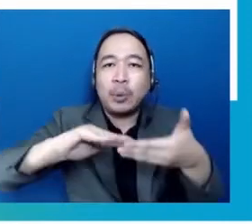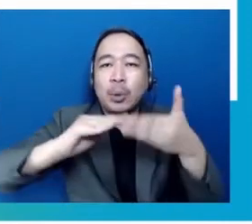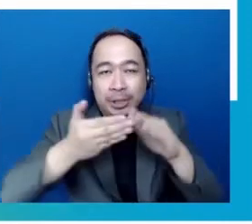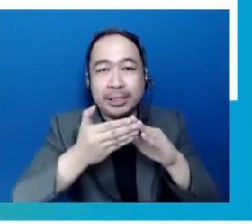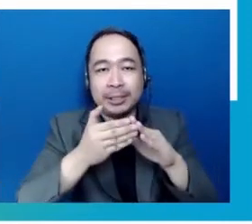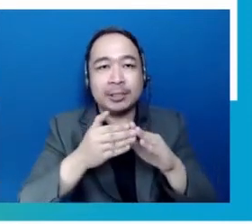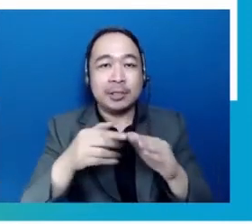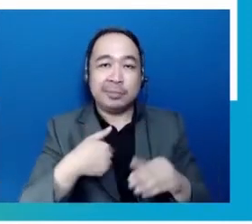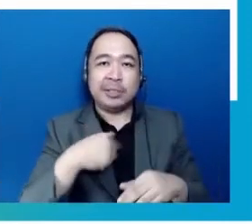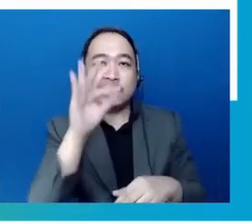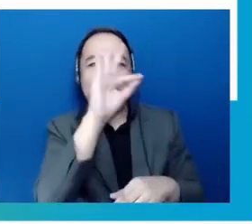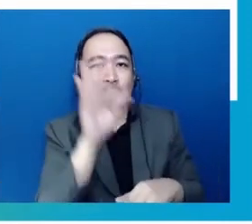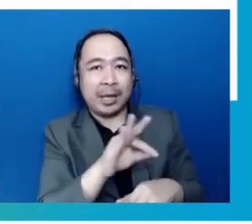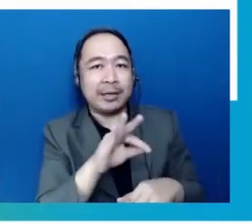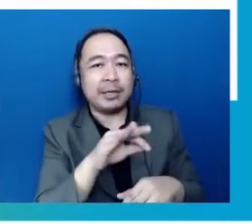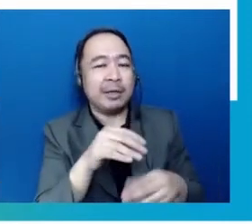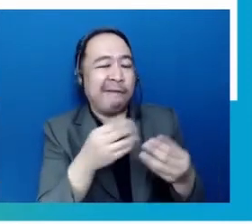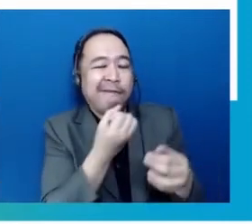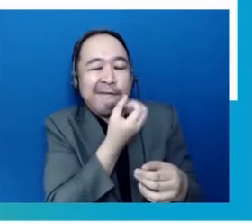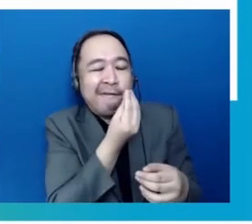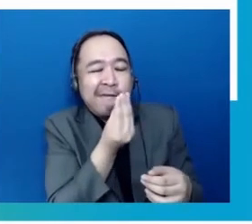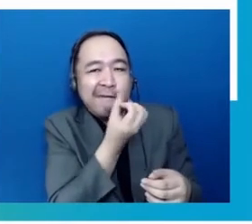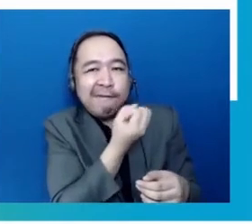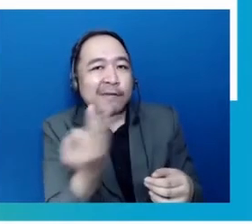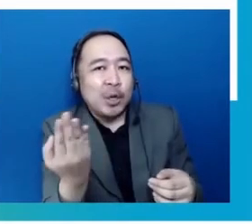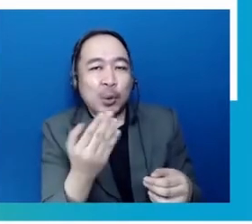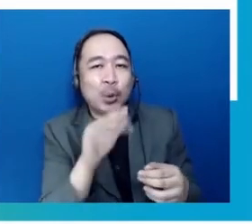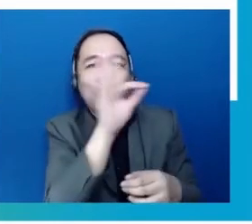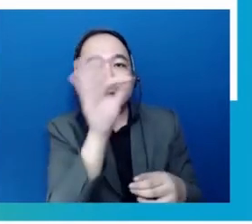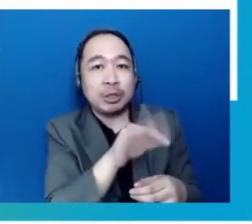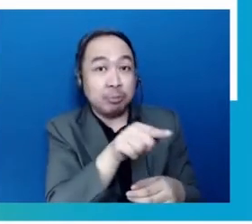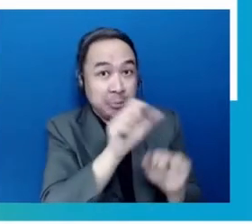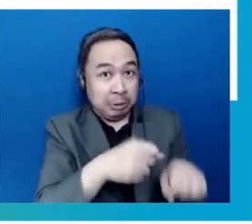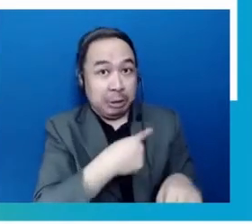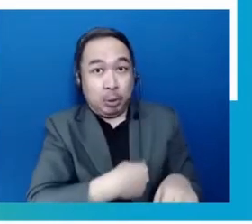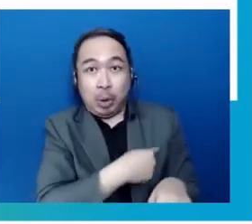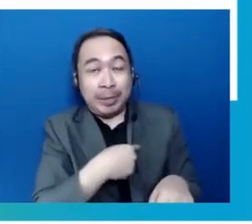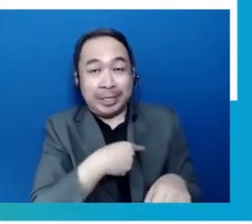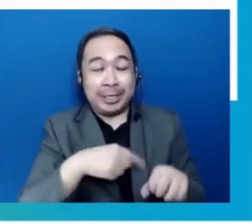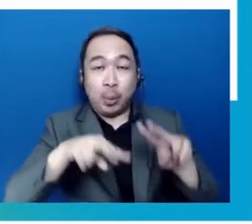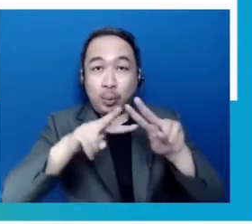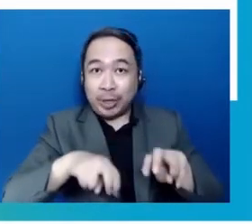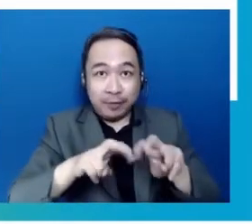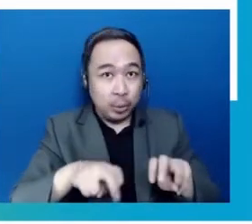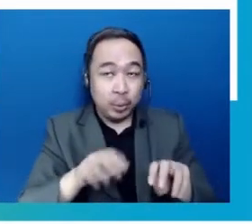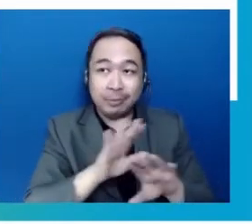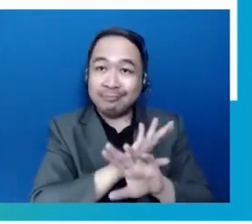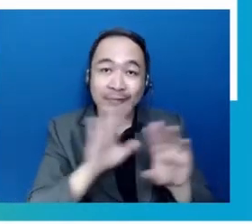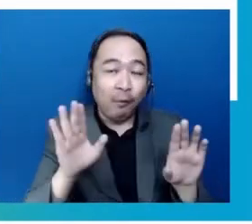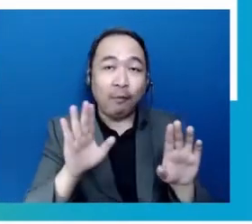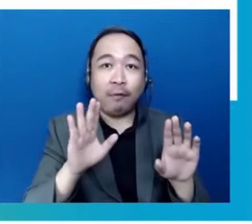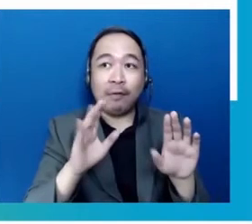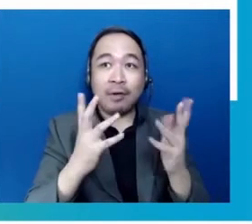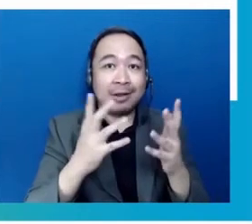want to ask a few questions. Mr. President, can you commit to the upcoming policy review will not dilute existing